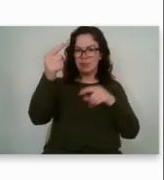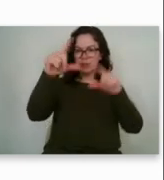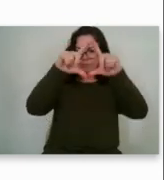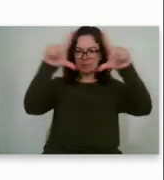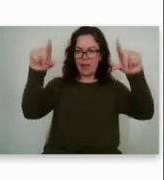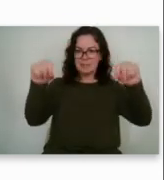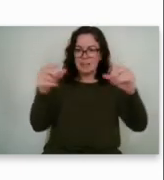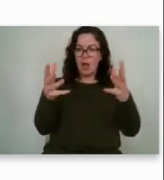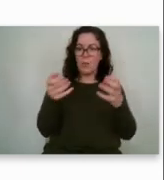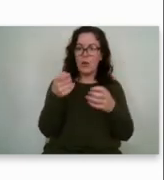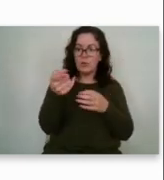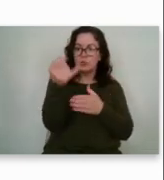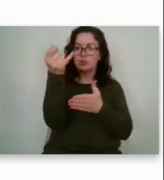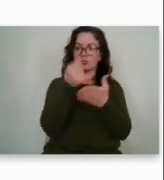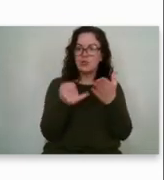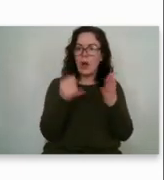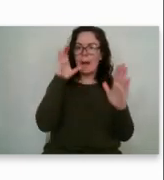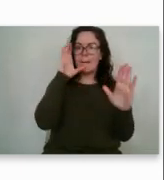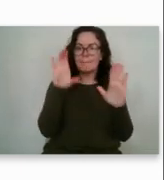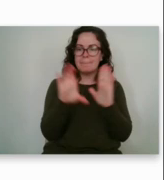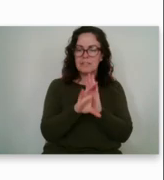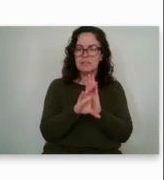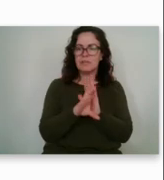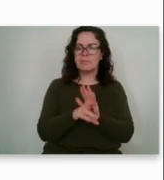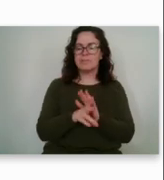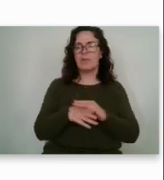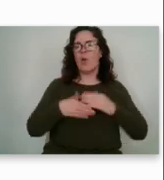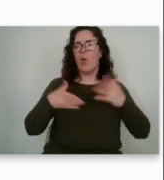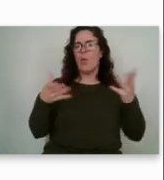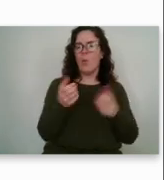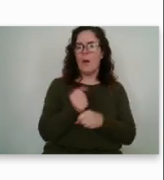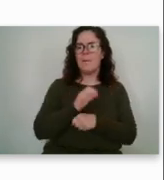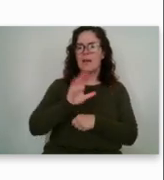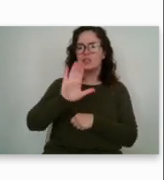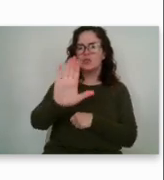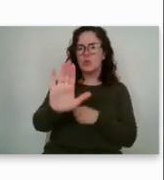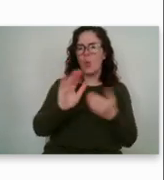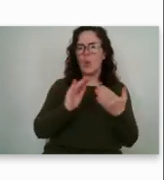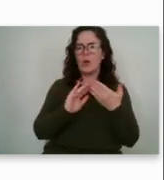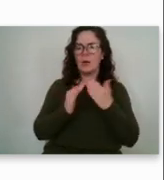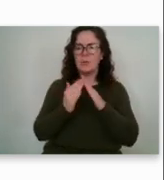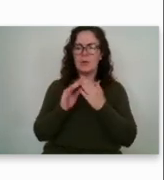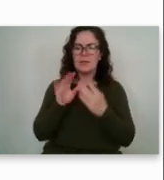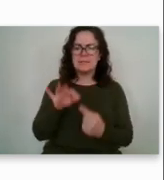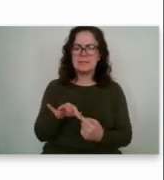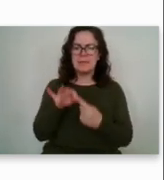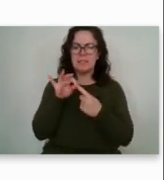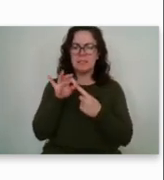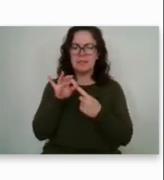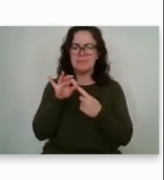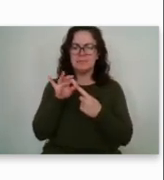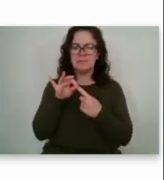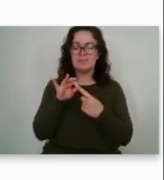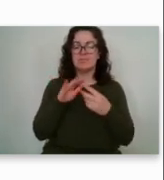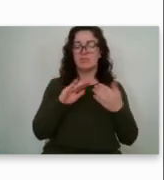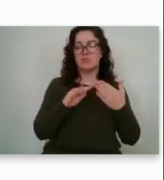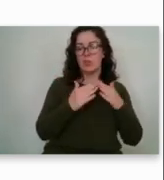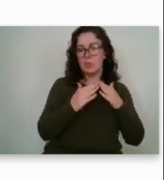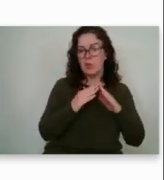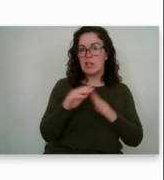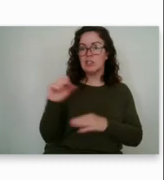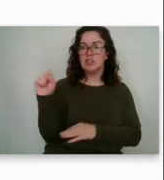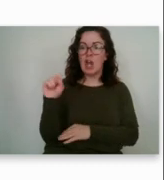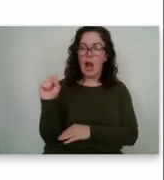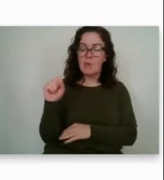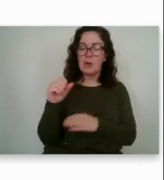your community special. What does your community, it could be the community of Schaumburg, it could be the community of Illinois. What